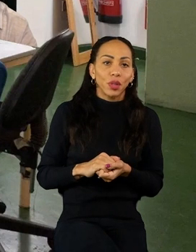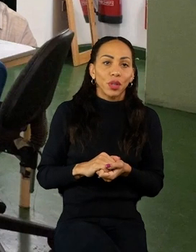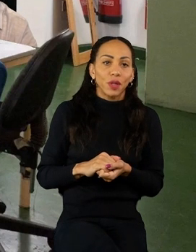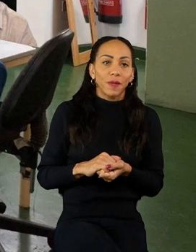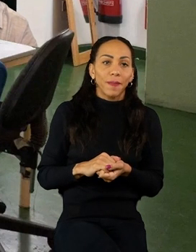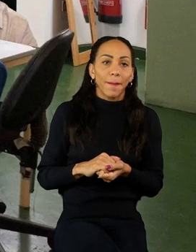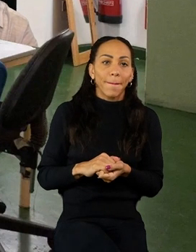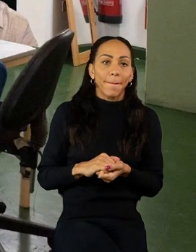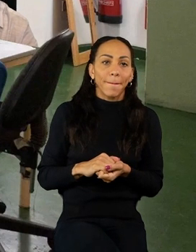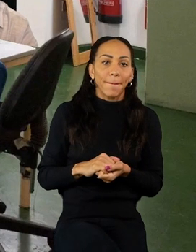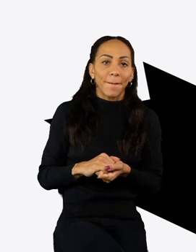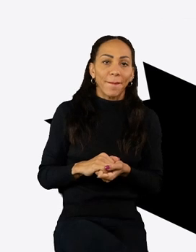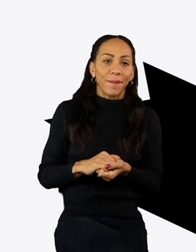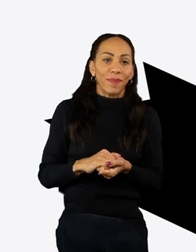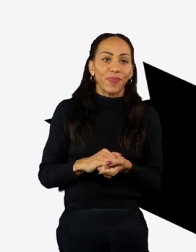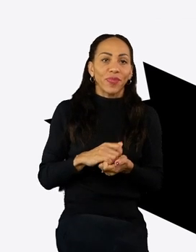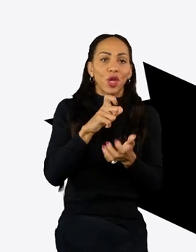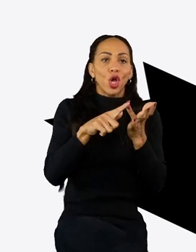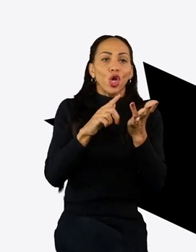little demo piece of this